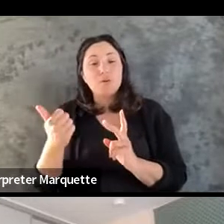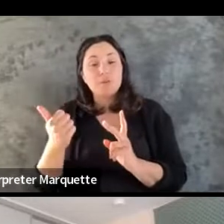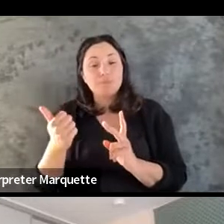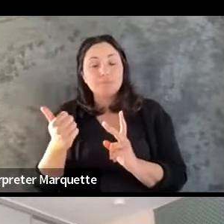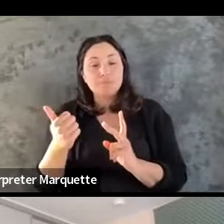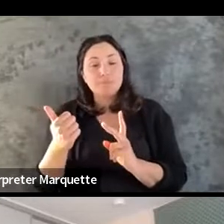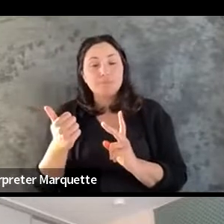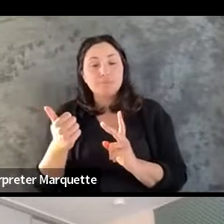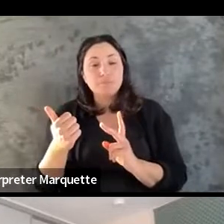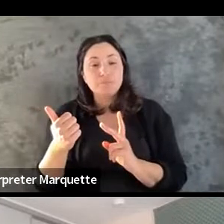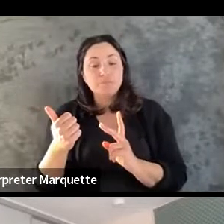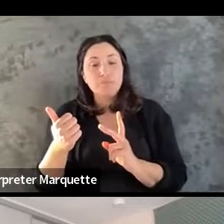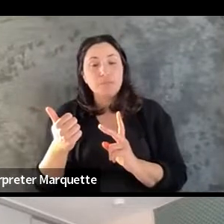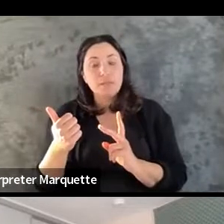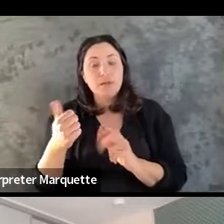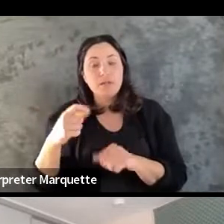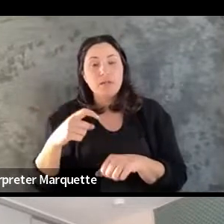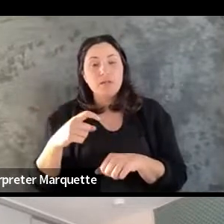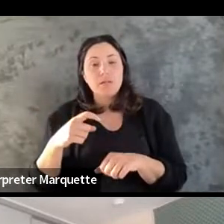place. I don't know